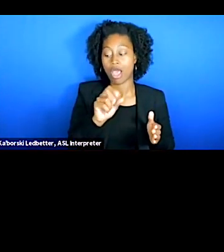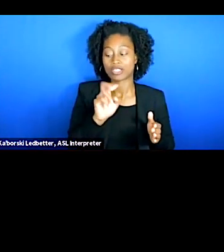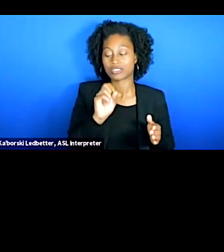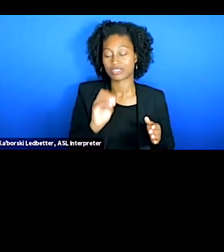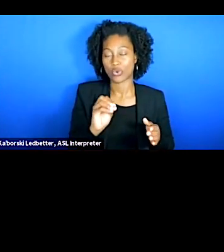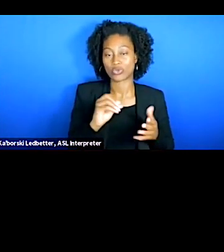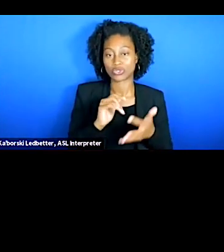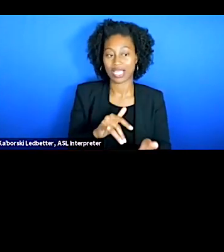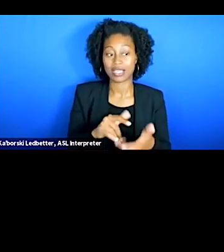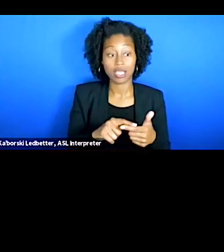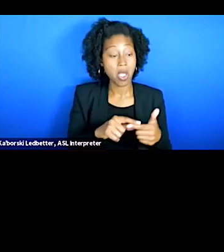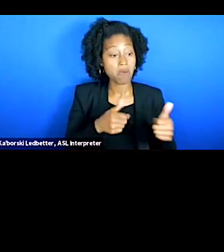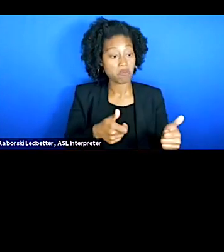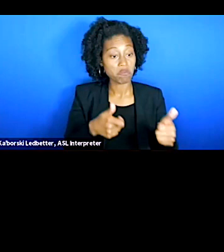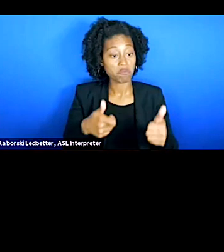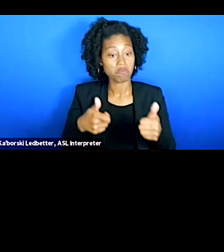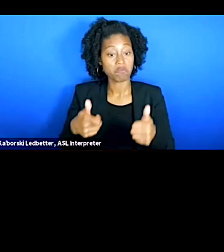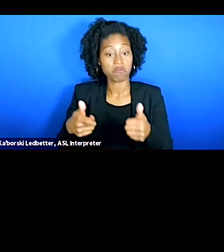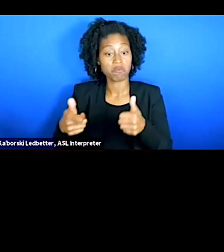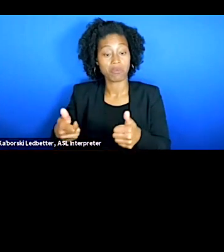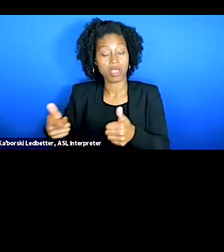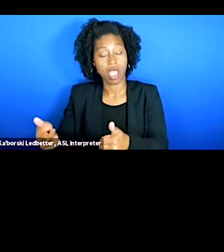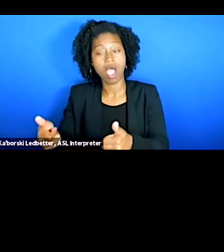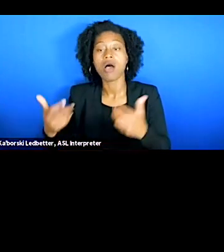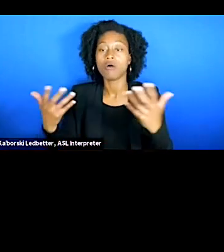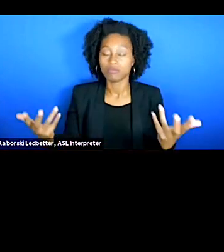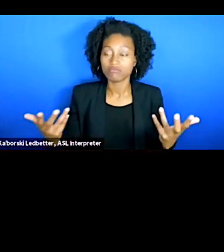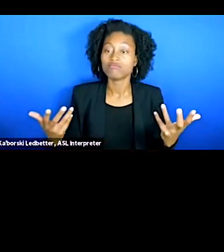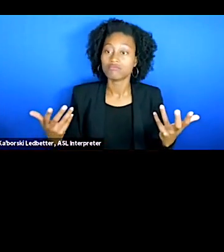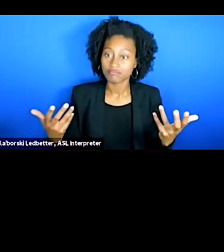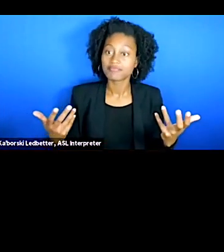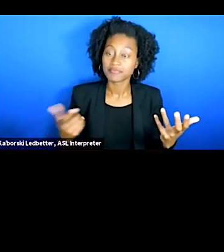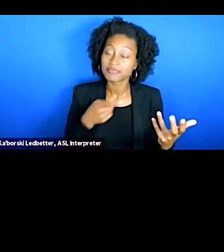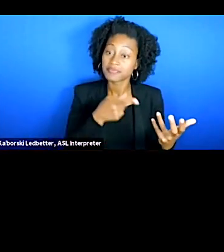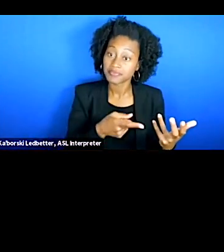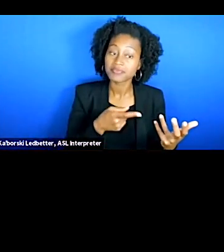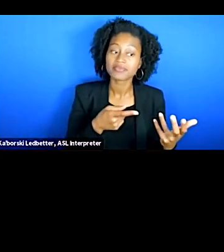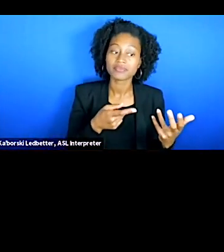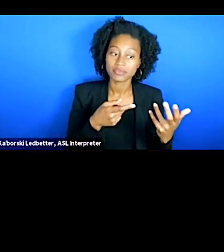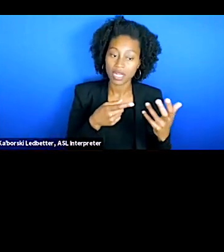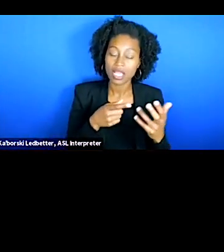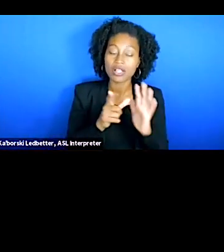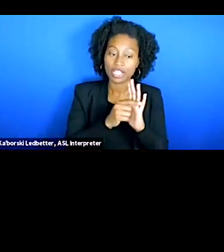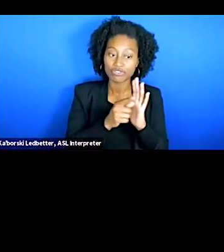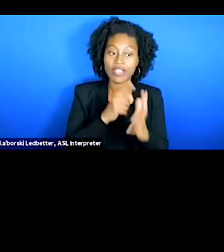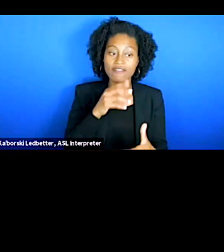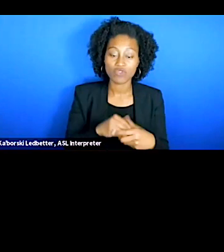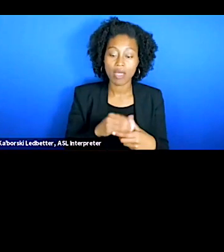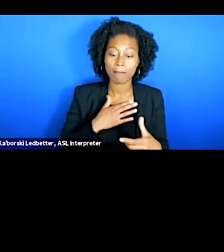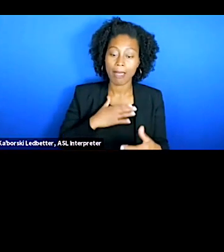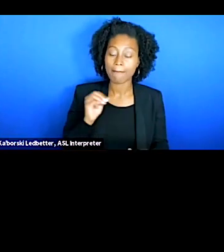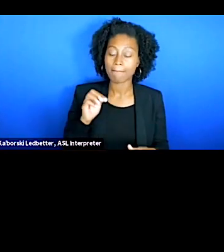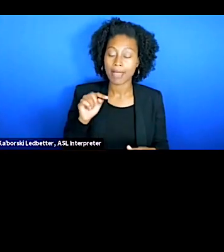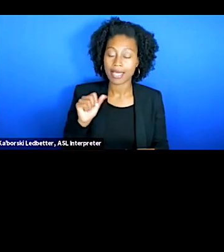study fulfills all the quality appraisal criteria, so you need this piece of literature to include it in the metasynthesis